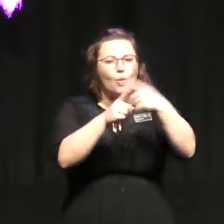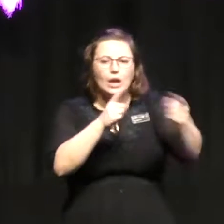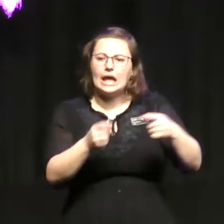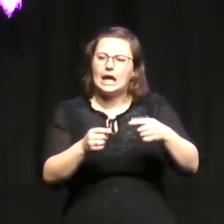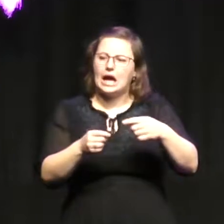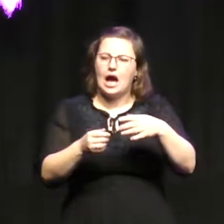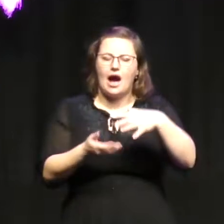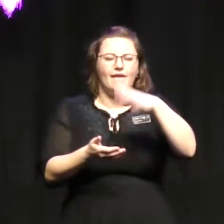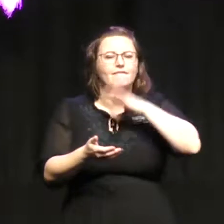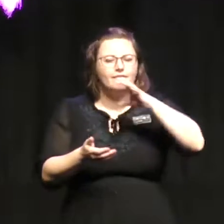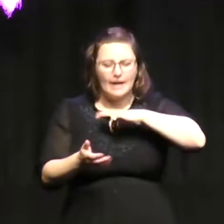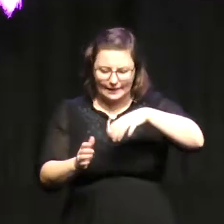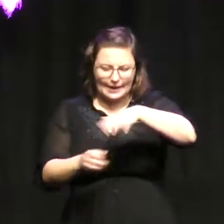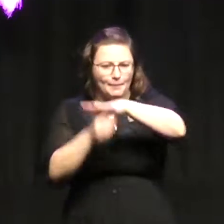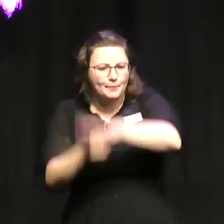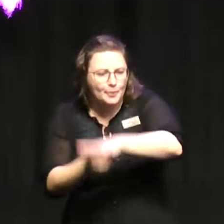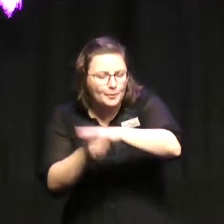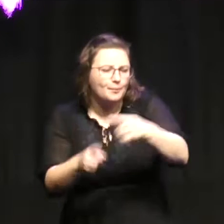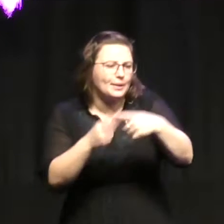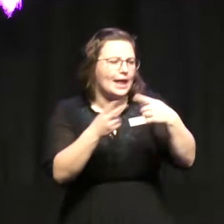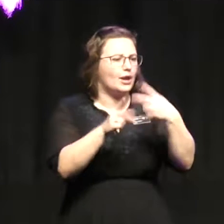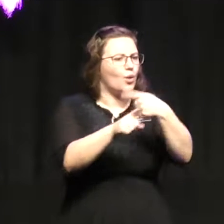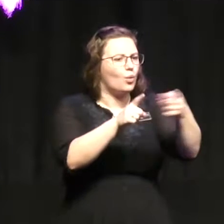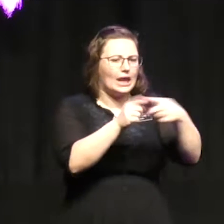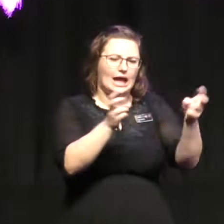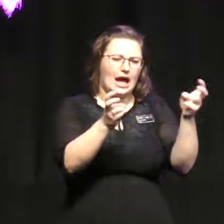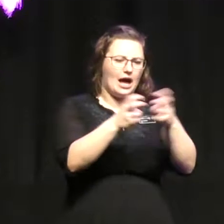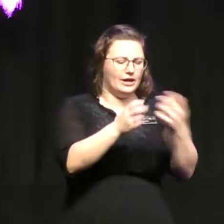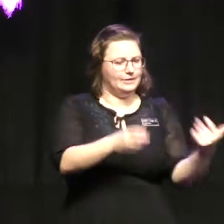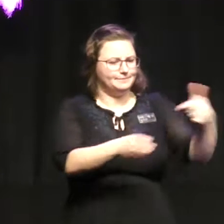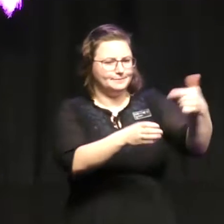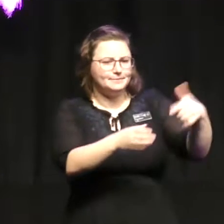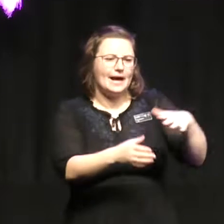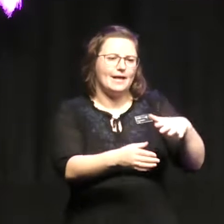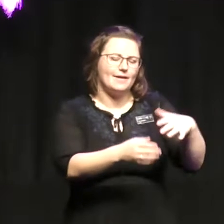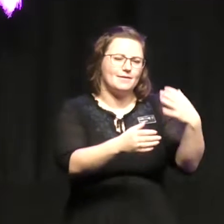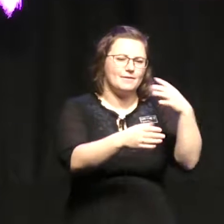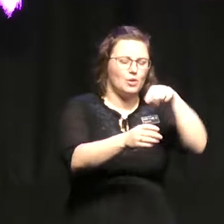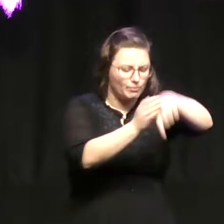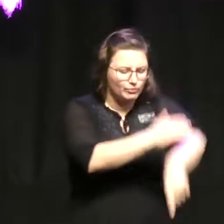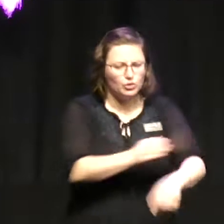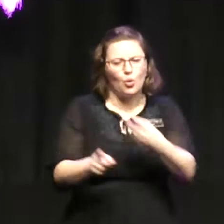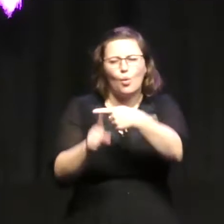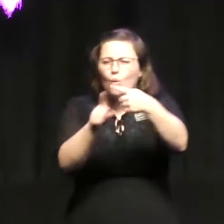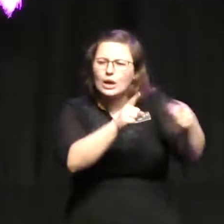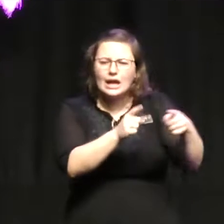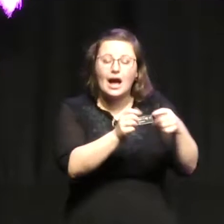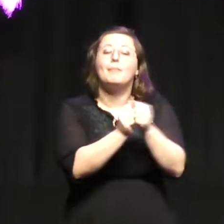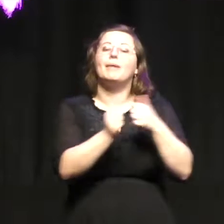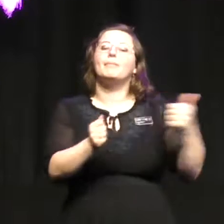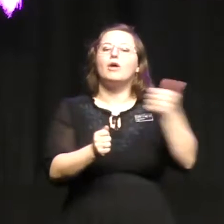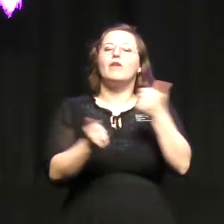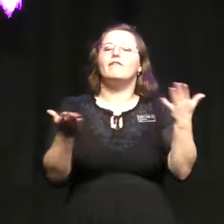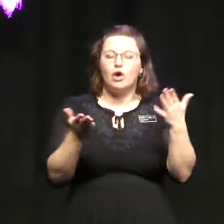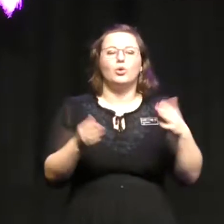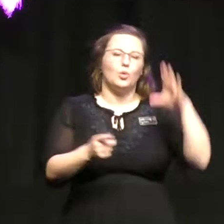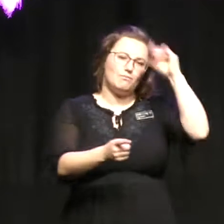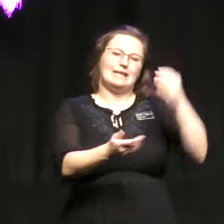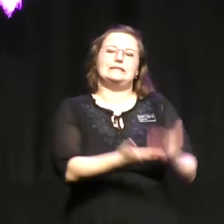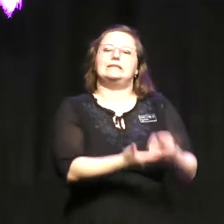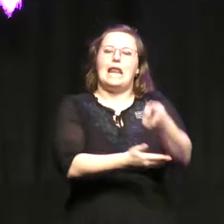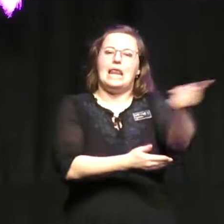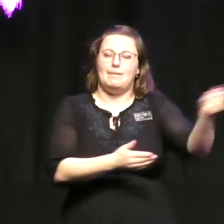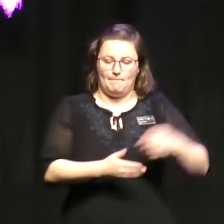harvesting tanks, hand pump, recharging of wells. For that, she needed the support of the men